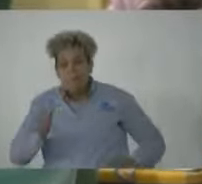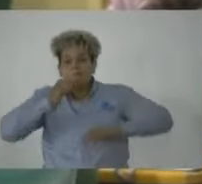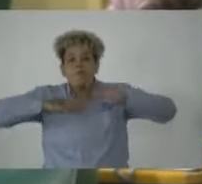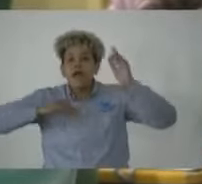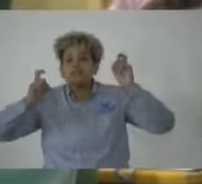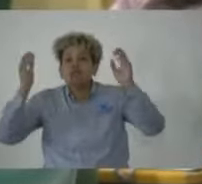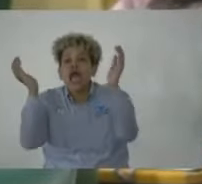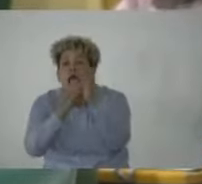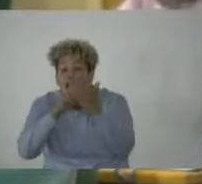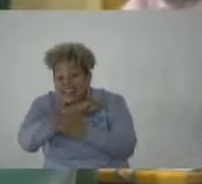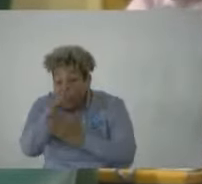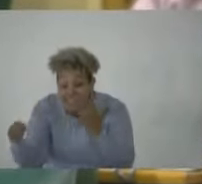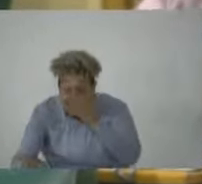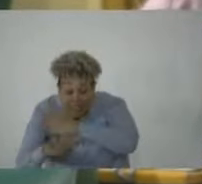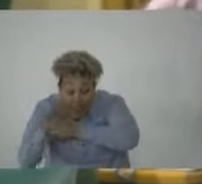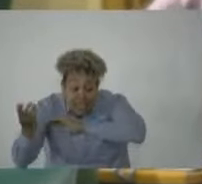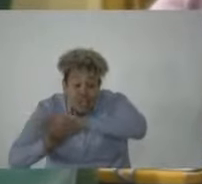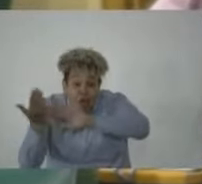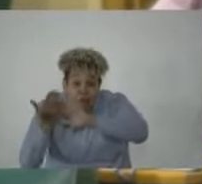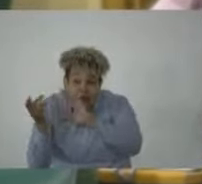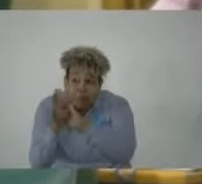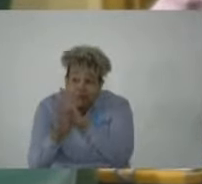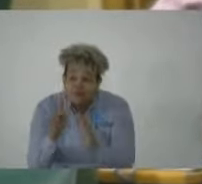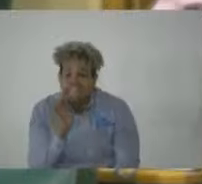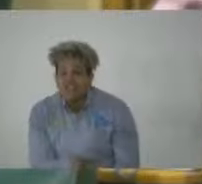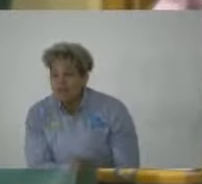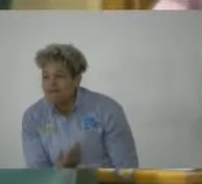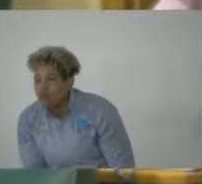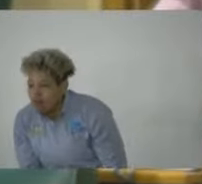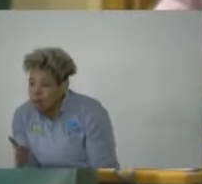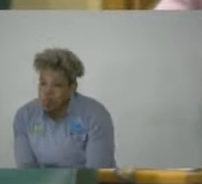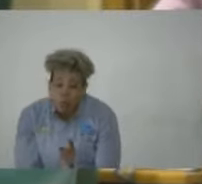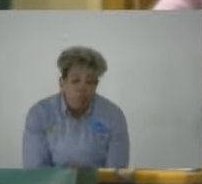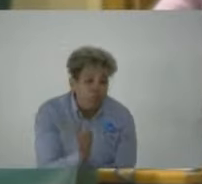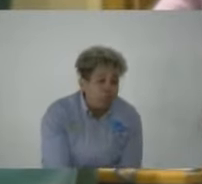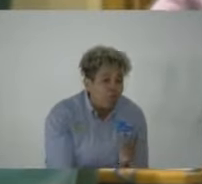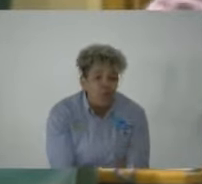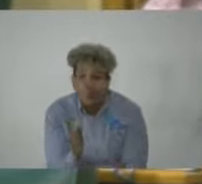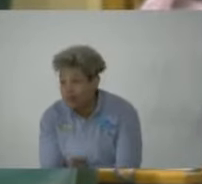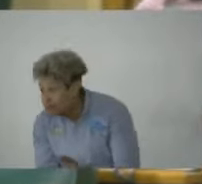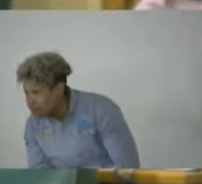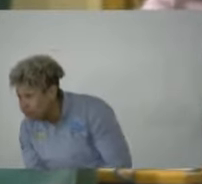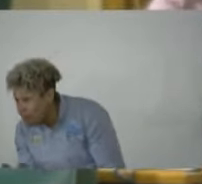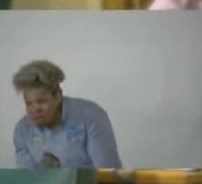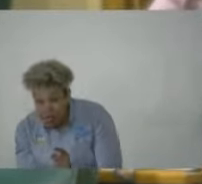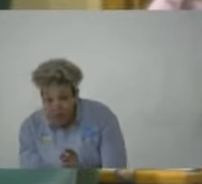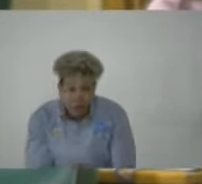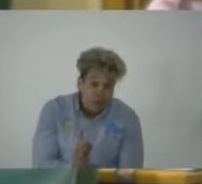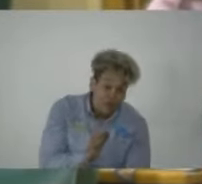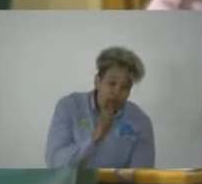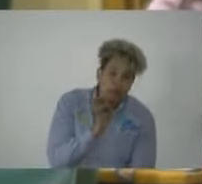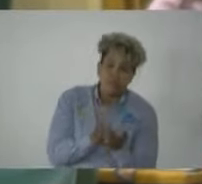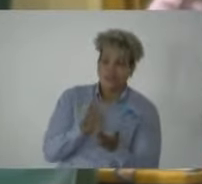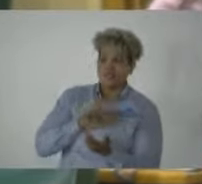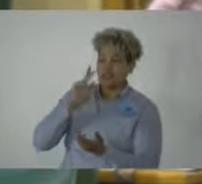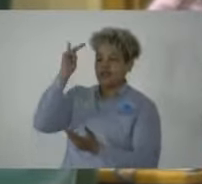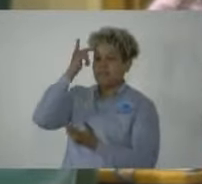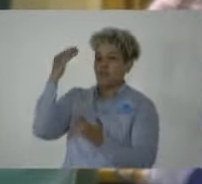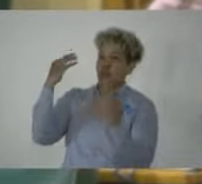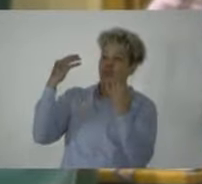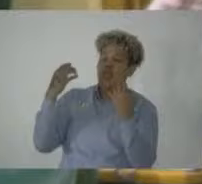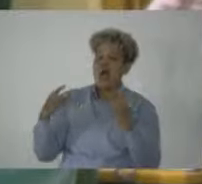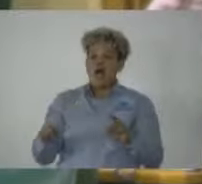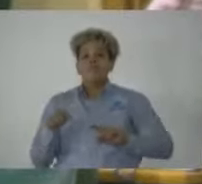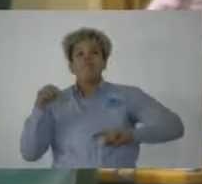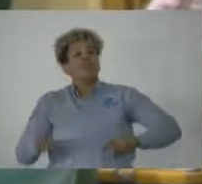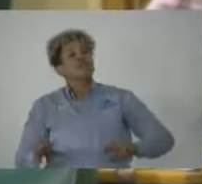again, these days they operate without principle, flip-flop, changing when the wind suits or when it seems politically expedient, Madam Speaker.